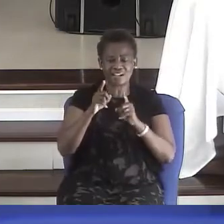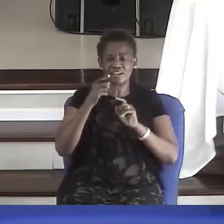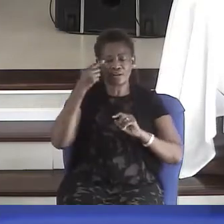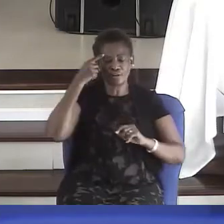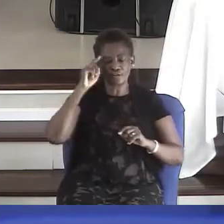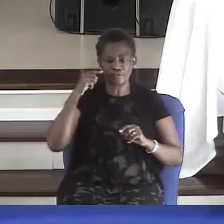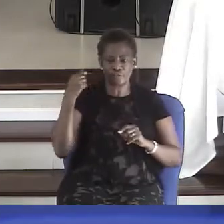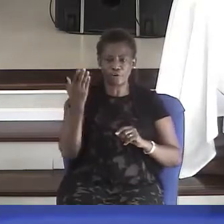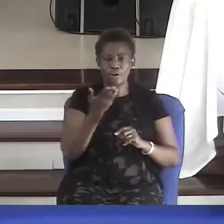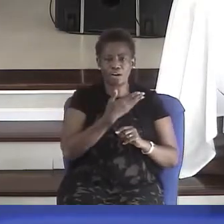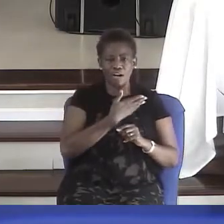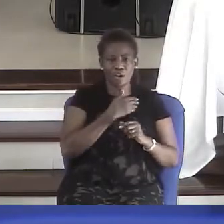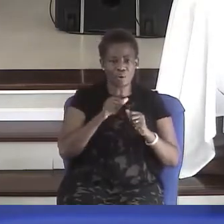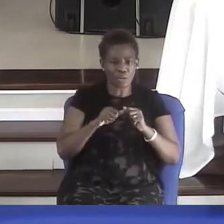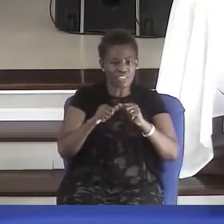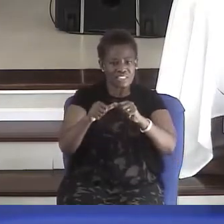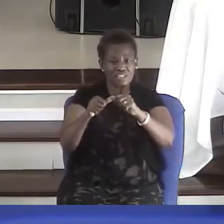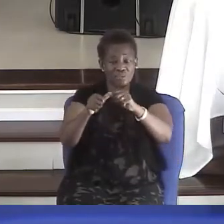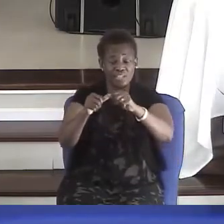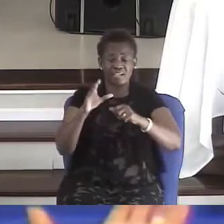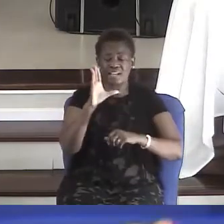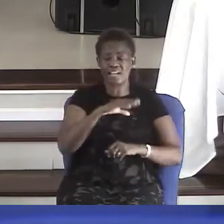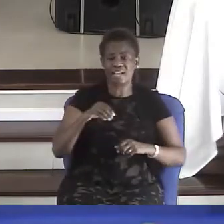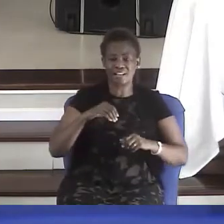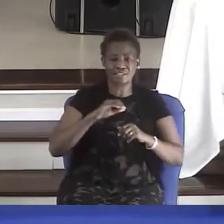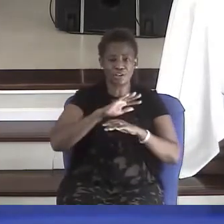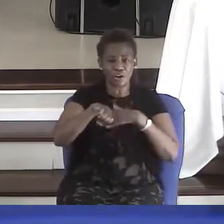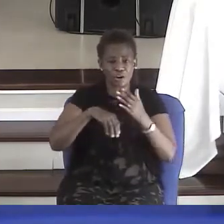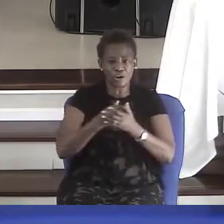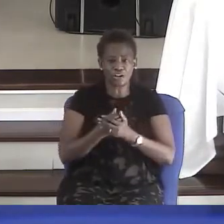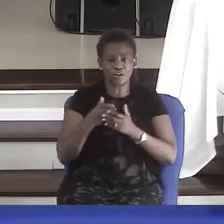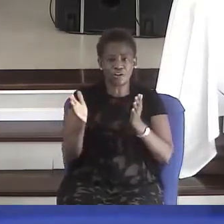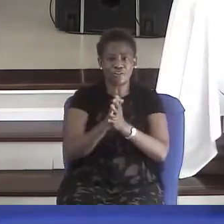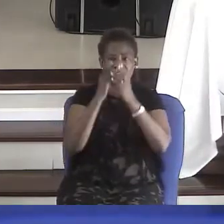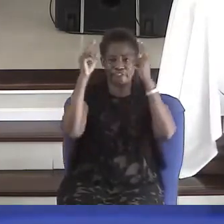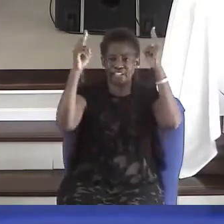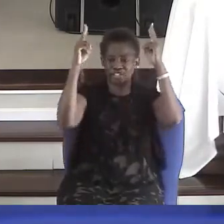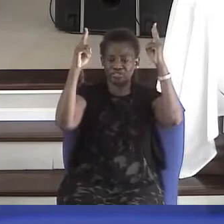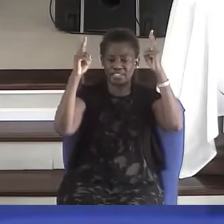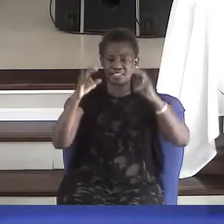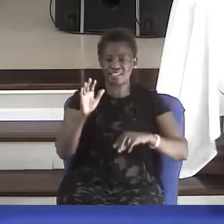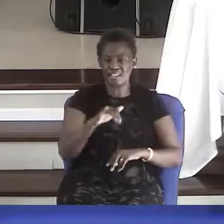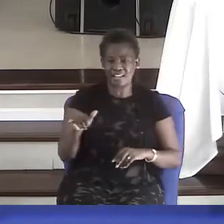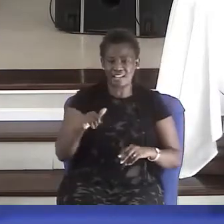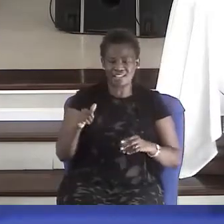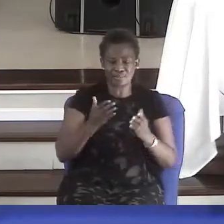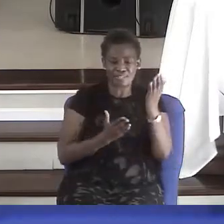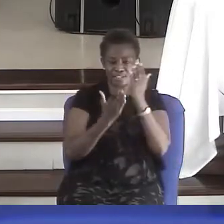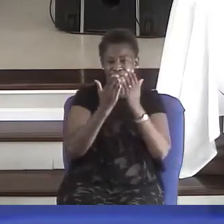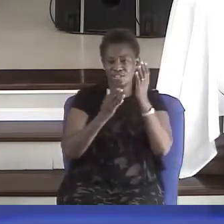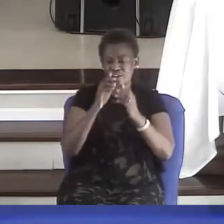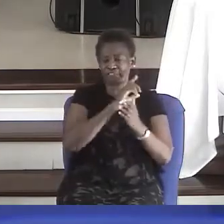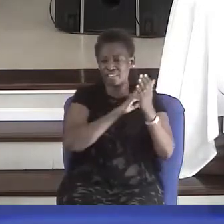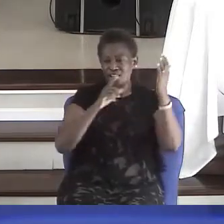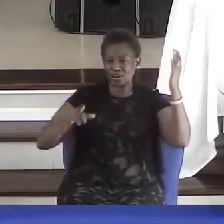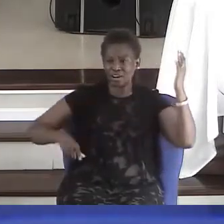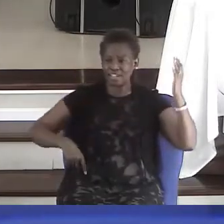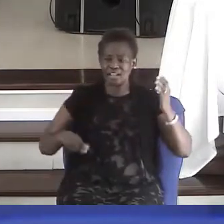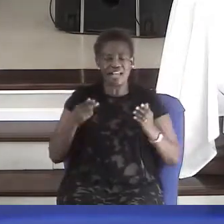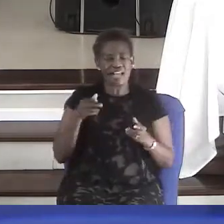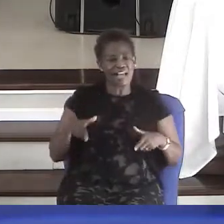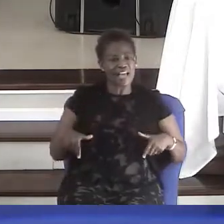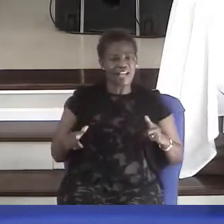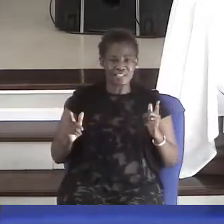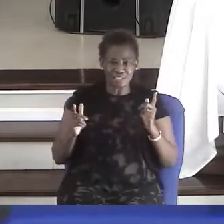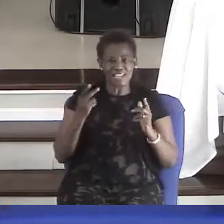and all of our victories as we serve the Lord. Let's see if I can pull out